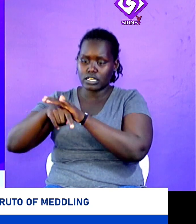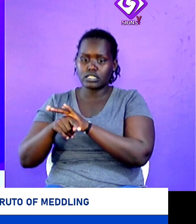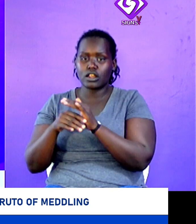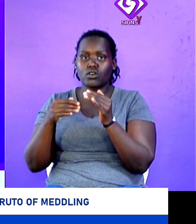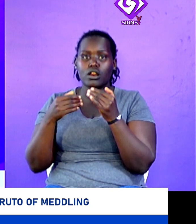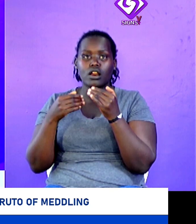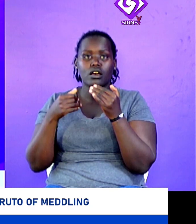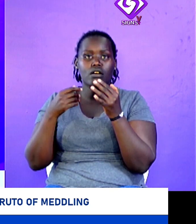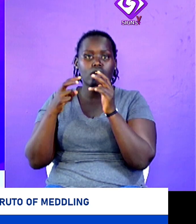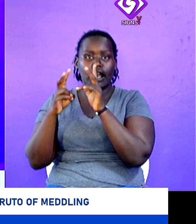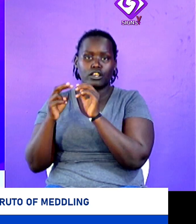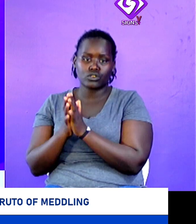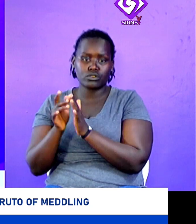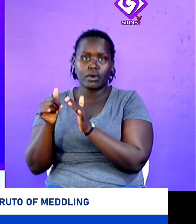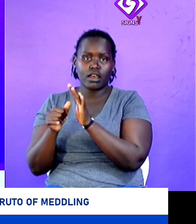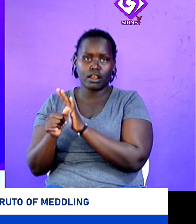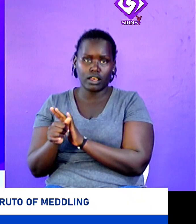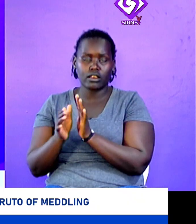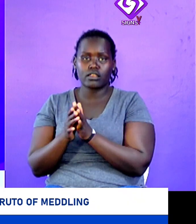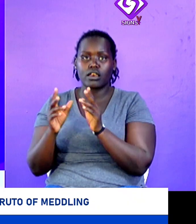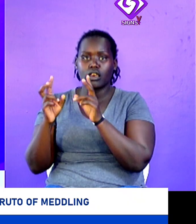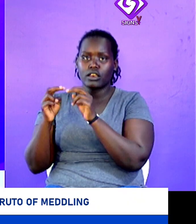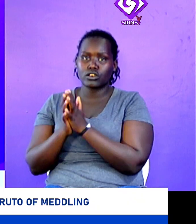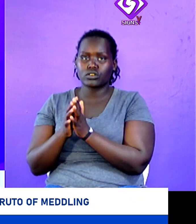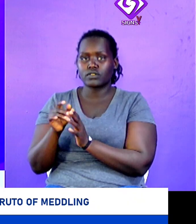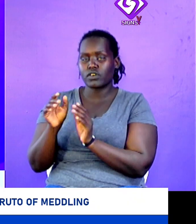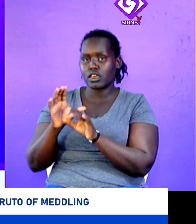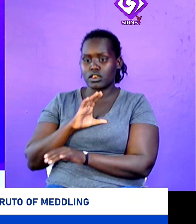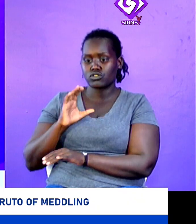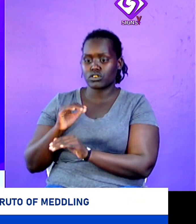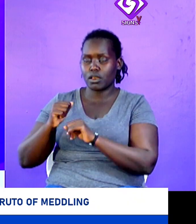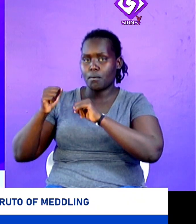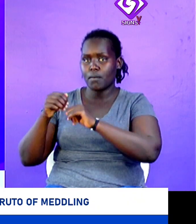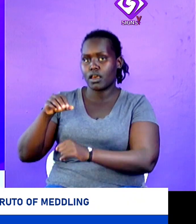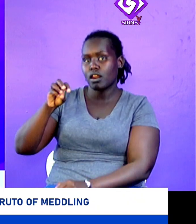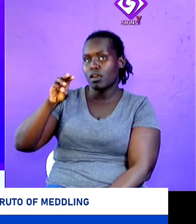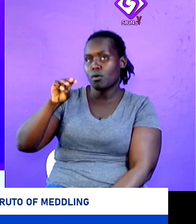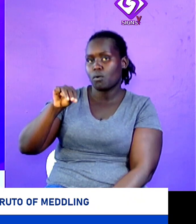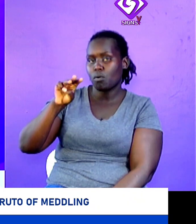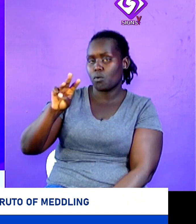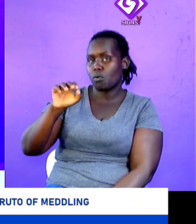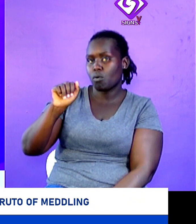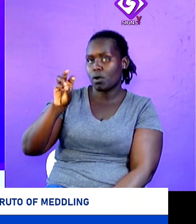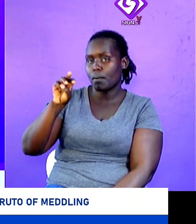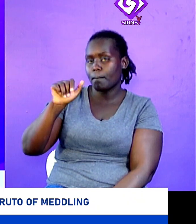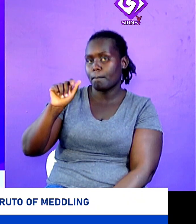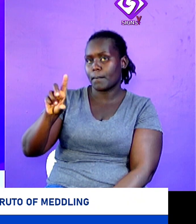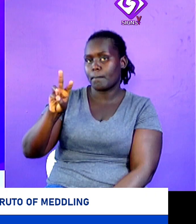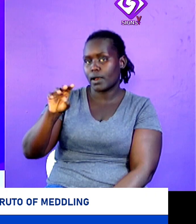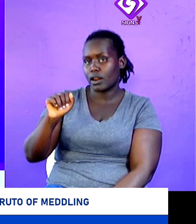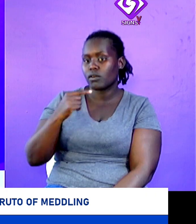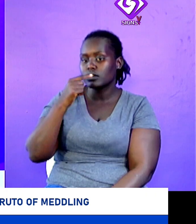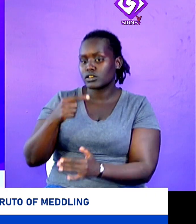by undermining the leadership of Chairman Eugene Wamalwa. DAPK claims that the